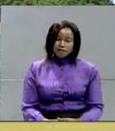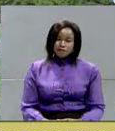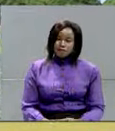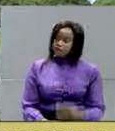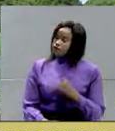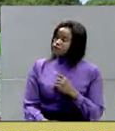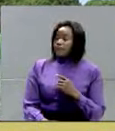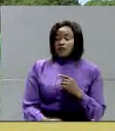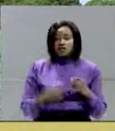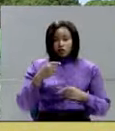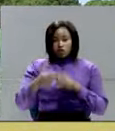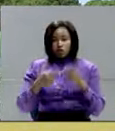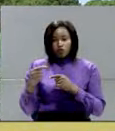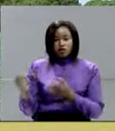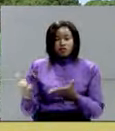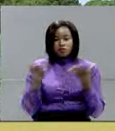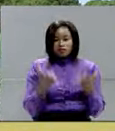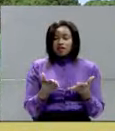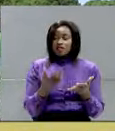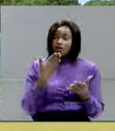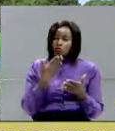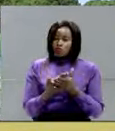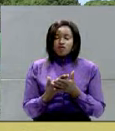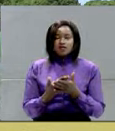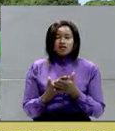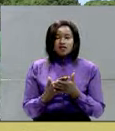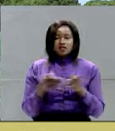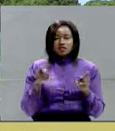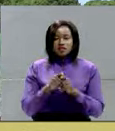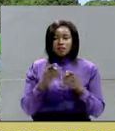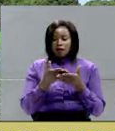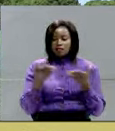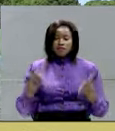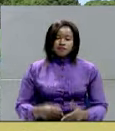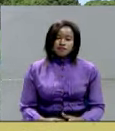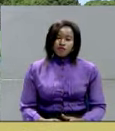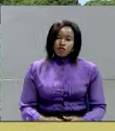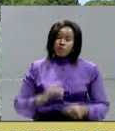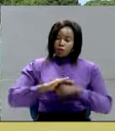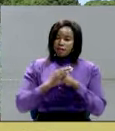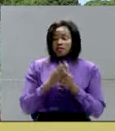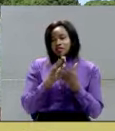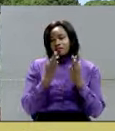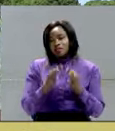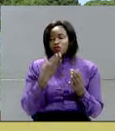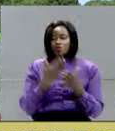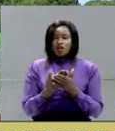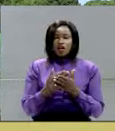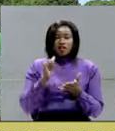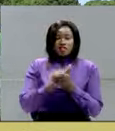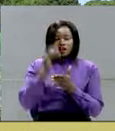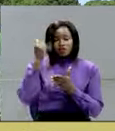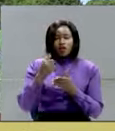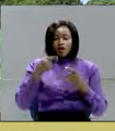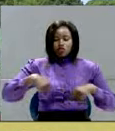people work overall. But at least bringing a medal or doing something for the school. That's why we always organize early,